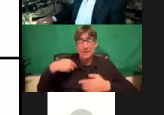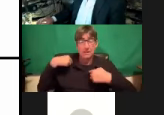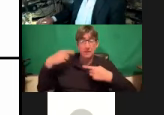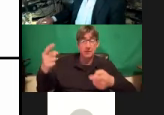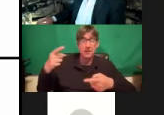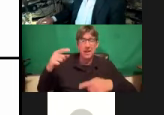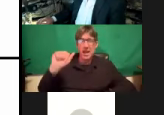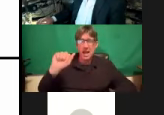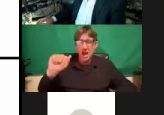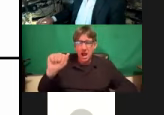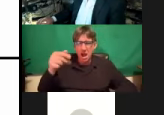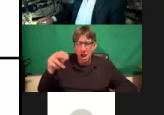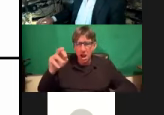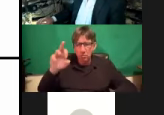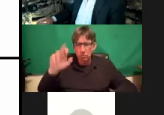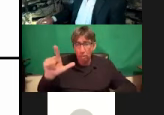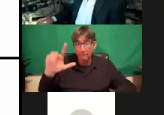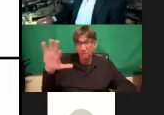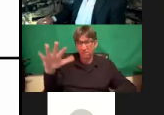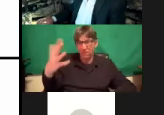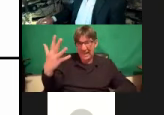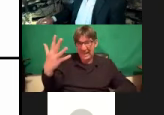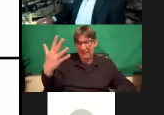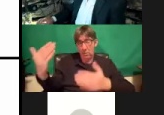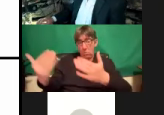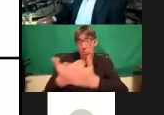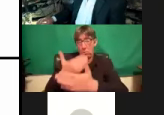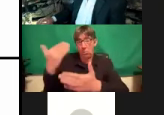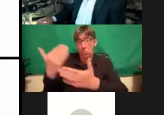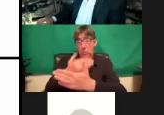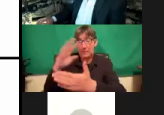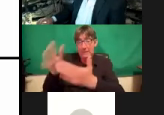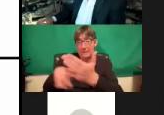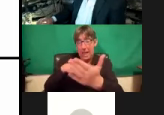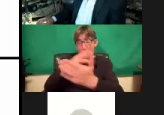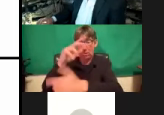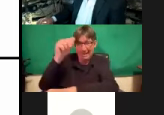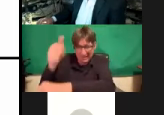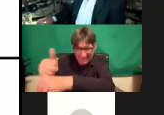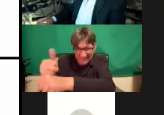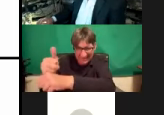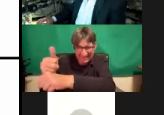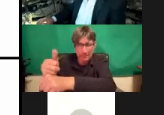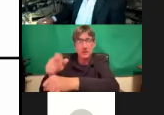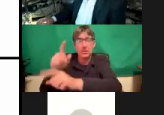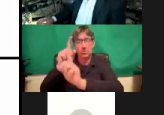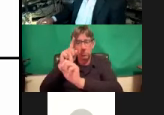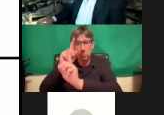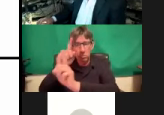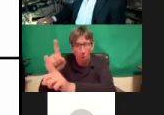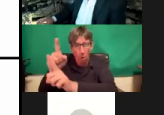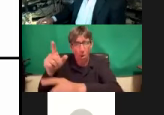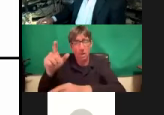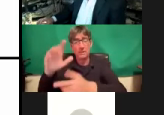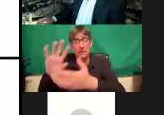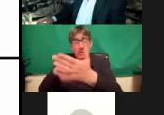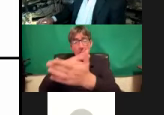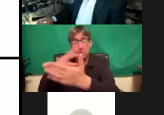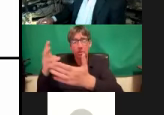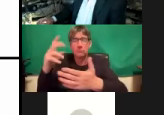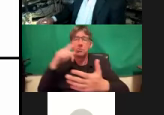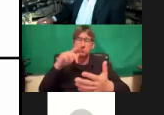April 5th is when the new schedules go in, trying to put together a schedule that really takes advantage of